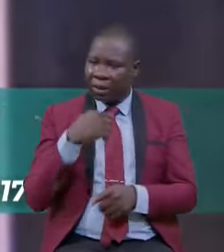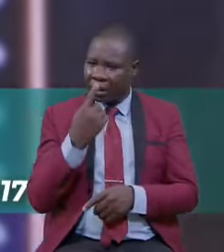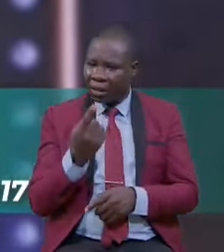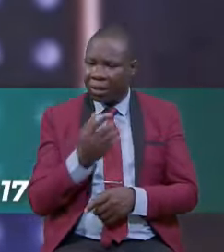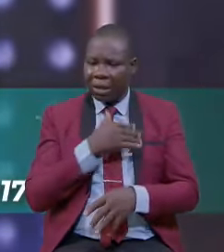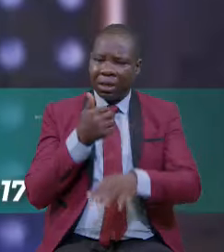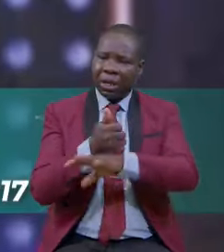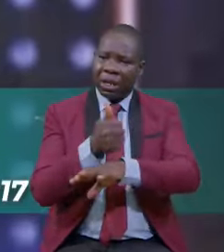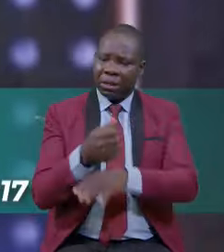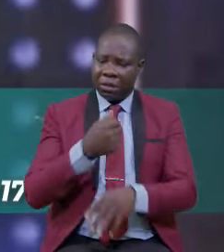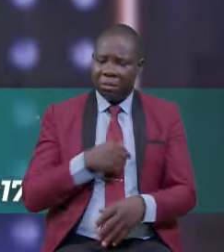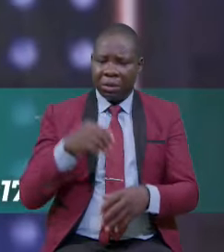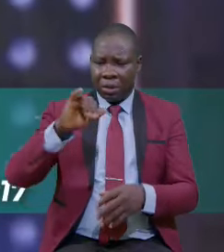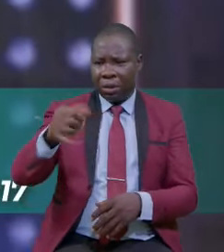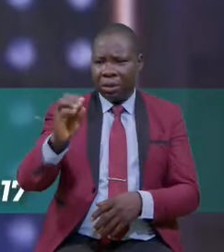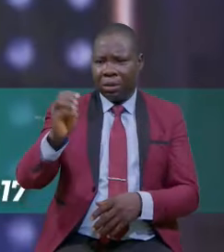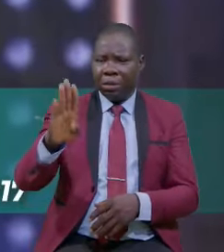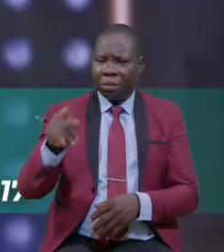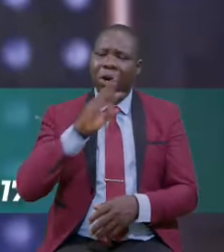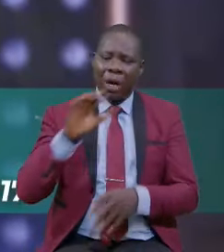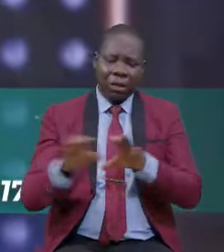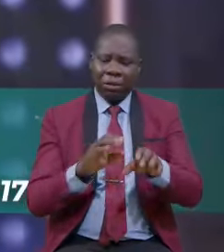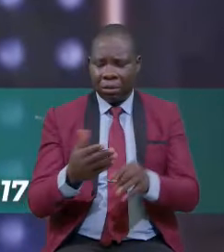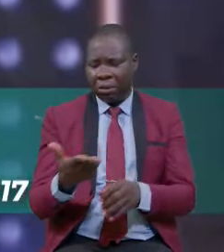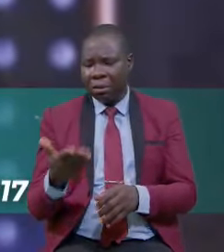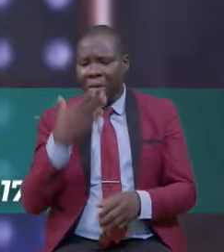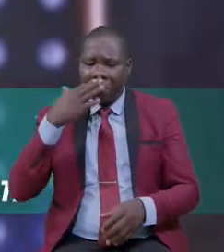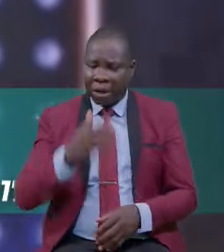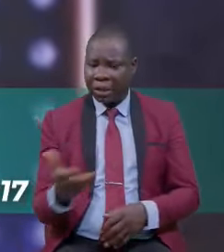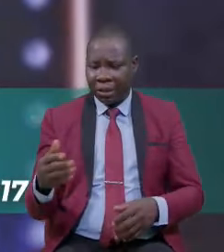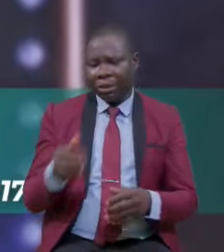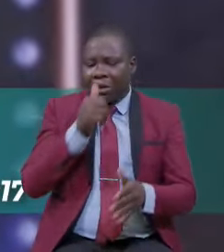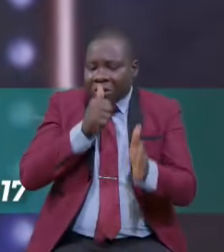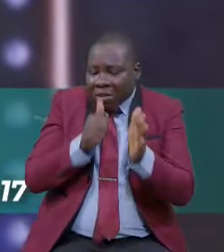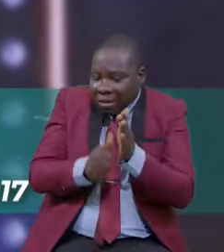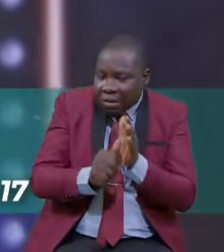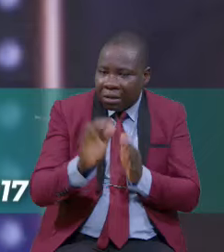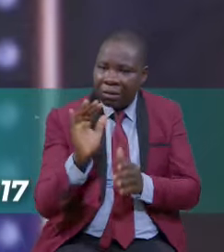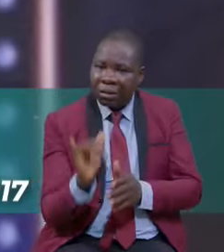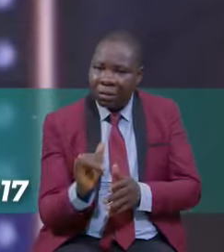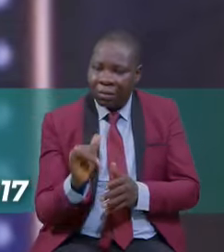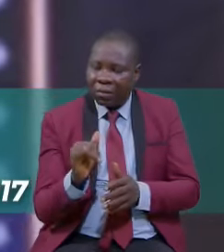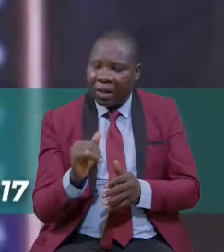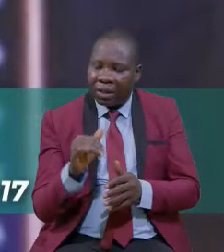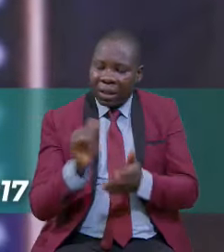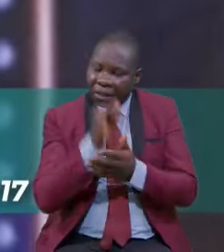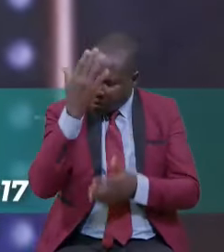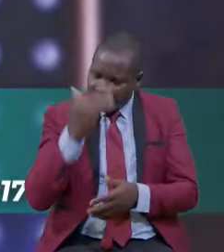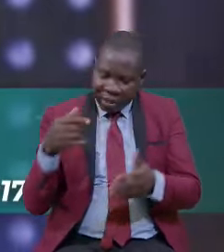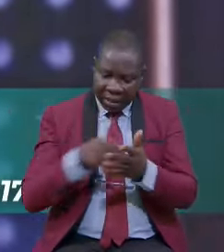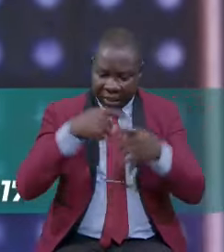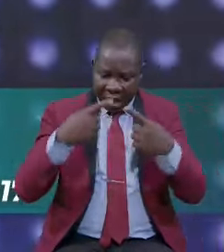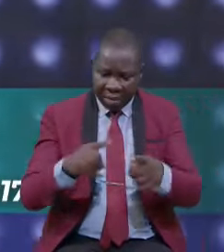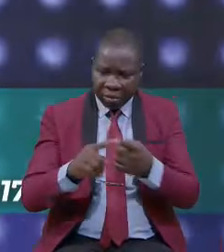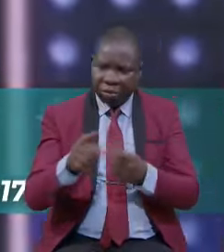in hidden sin. That's why you are in this condition. But neither have I gone back from the commandment of his mouth. That's what